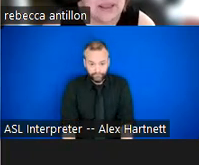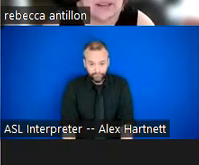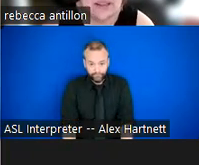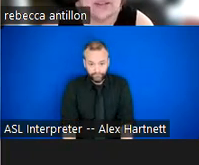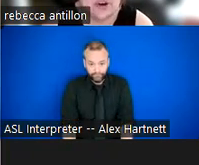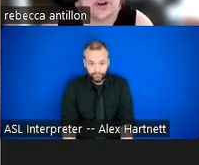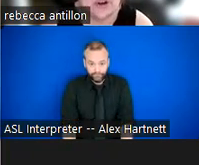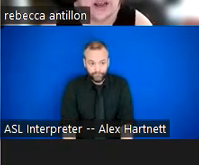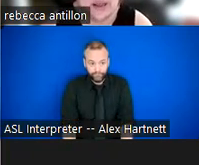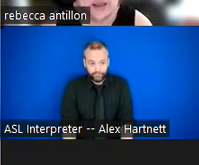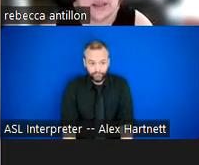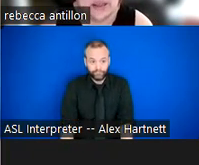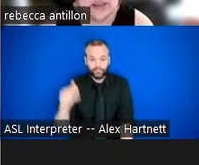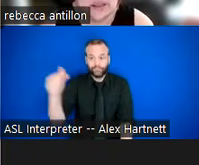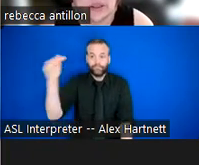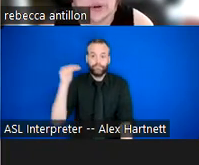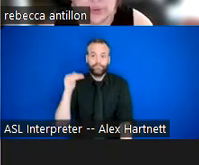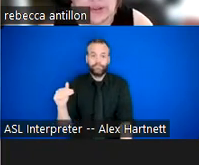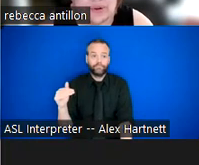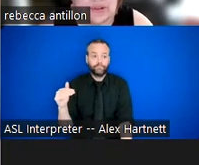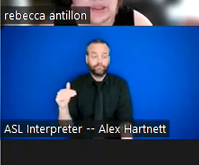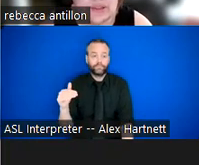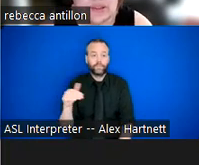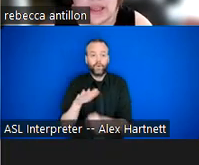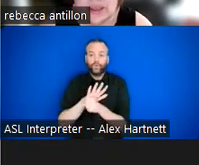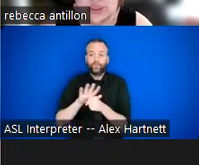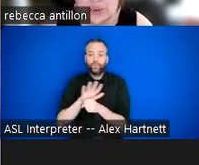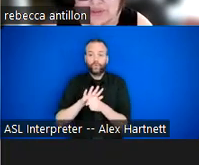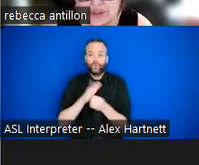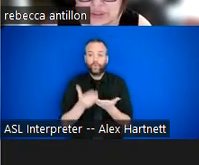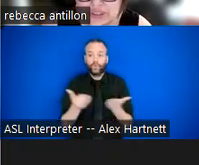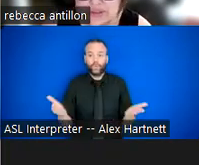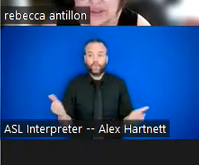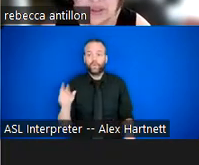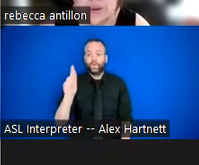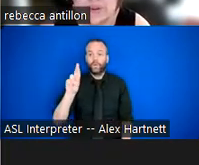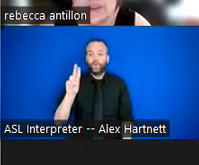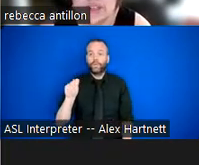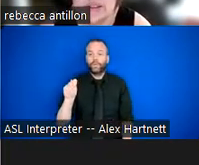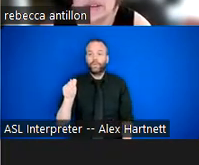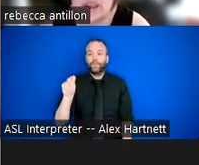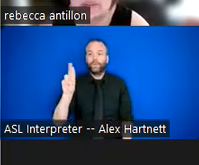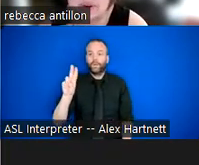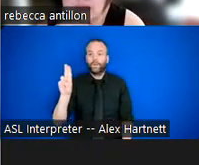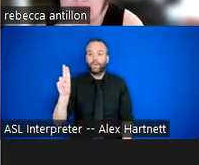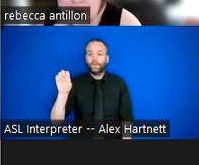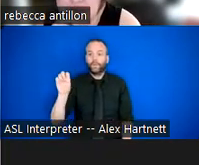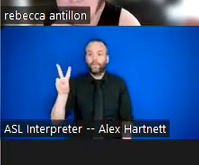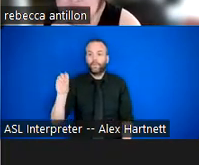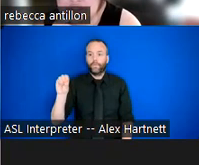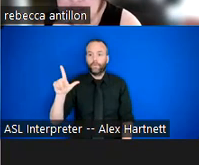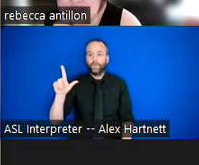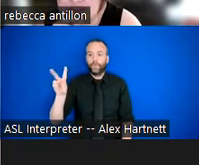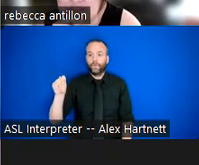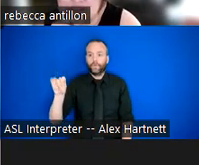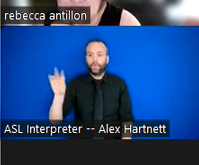the next is our local resource is True Evolution, whose mission is to fight for health equity and